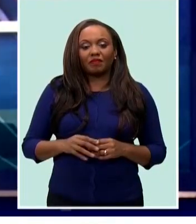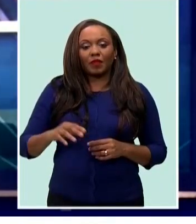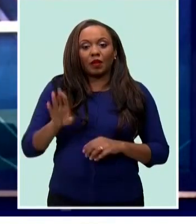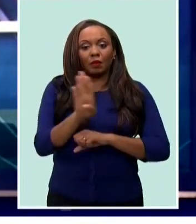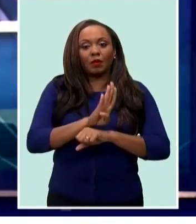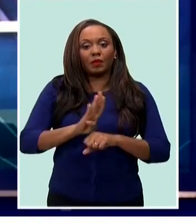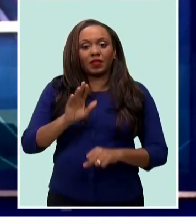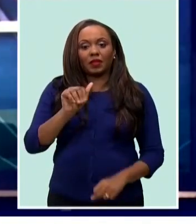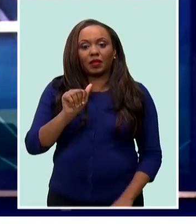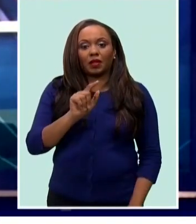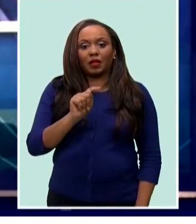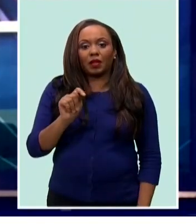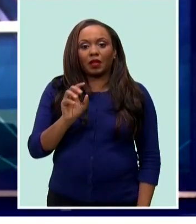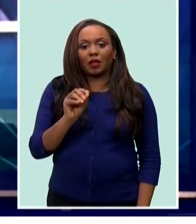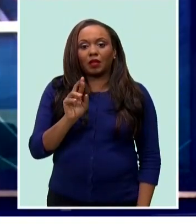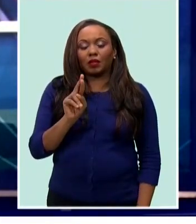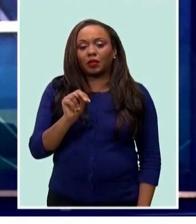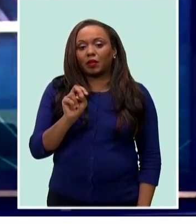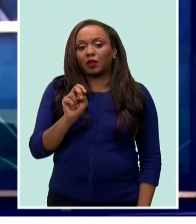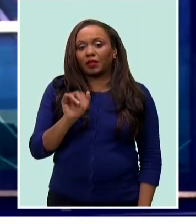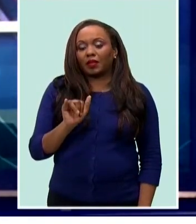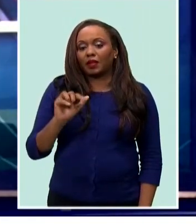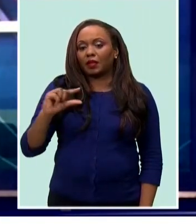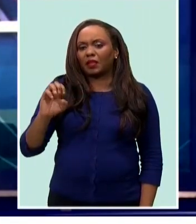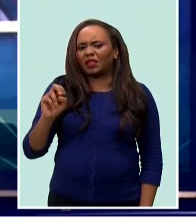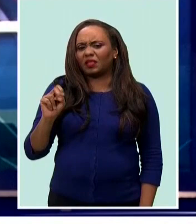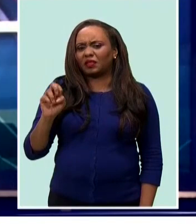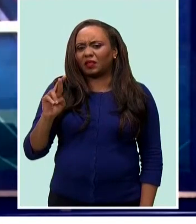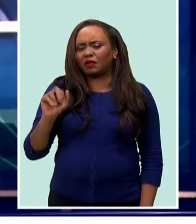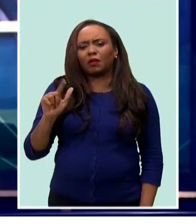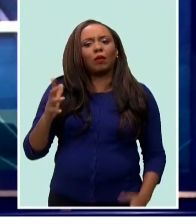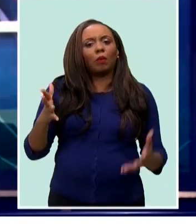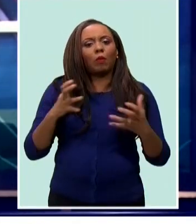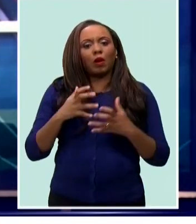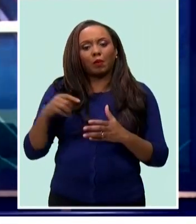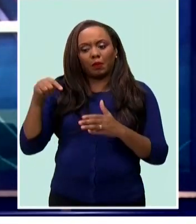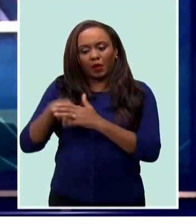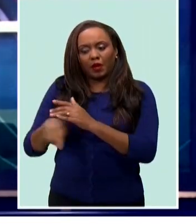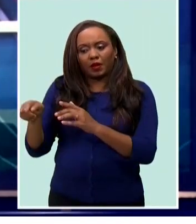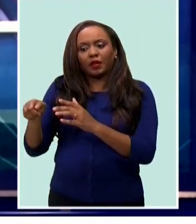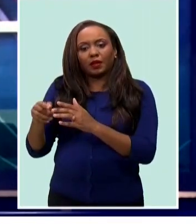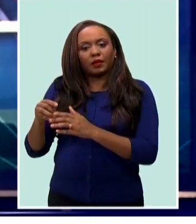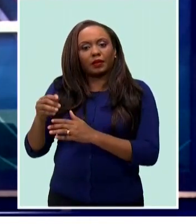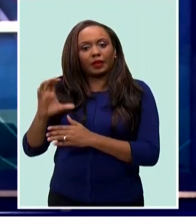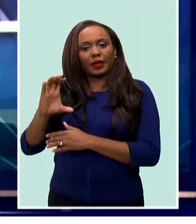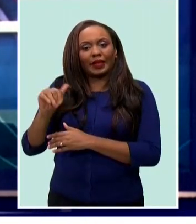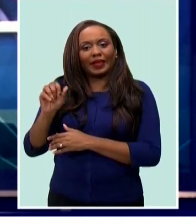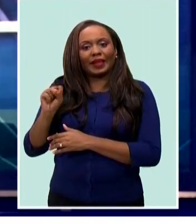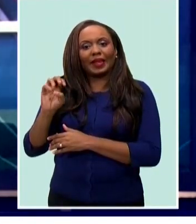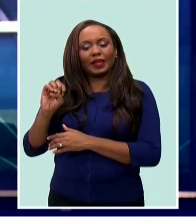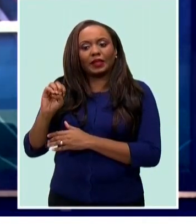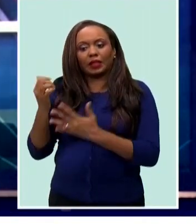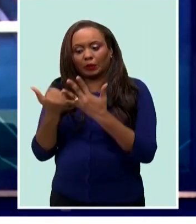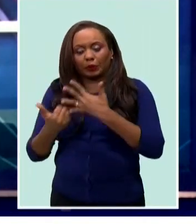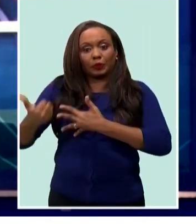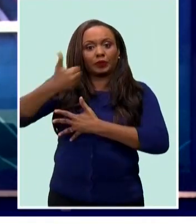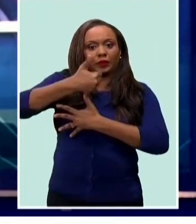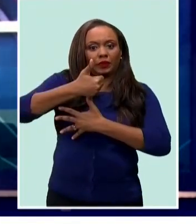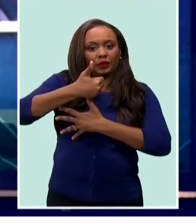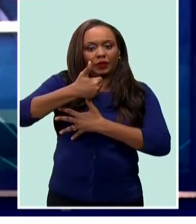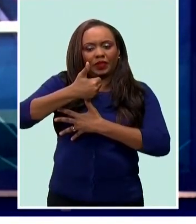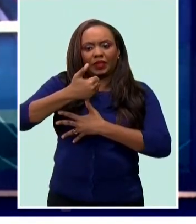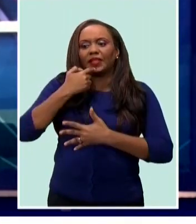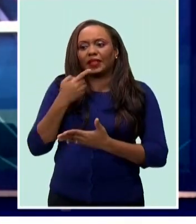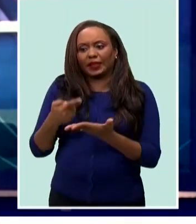Attorney General Dale Marshall wants priority given to murder cases. He says the Director of Public Prosecutions has been approached on